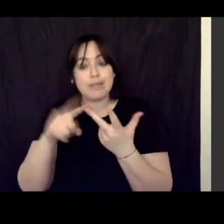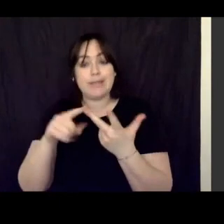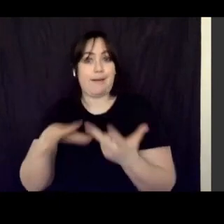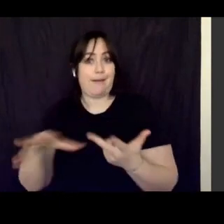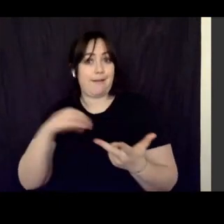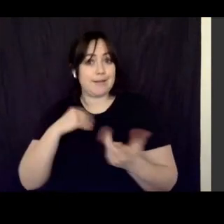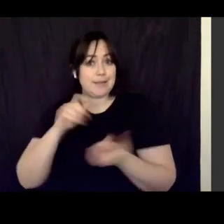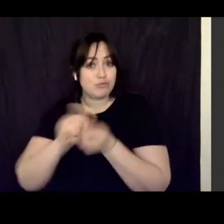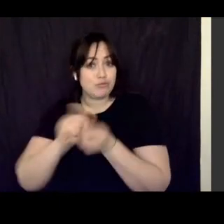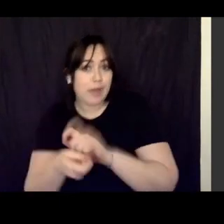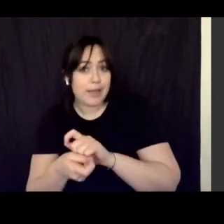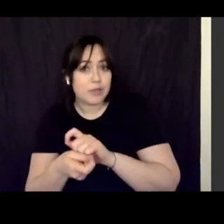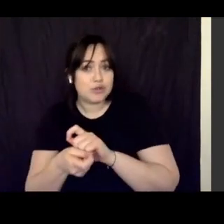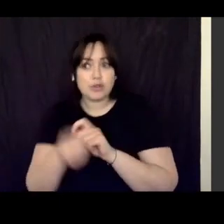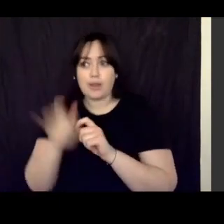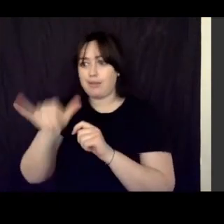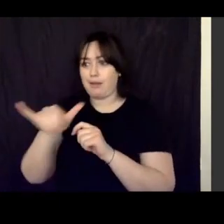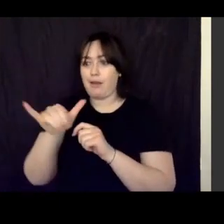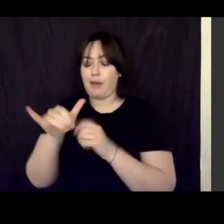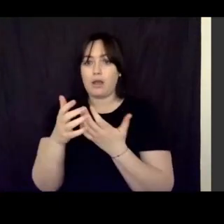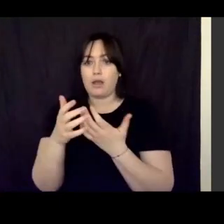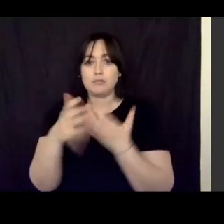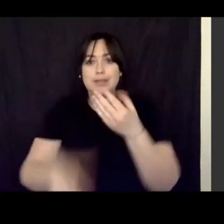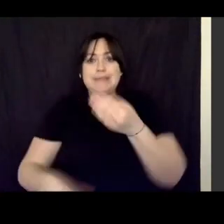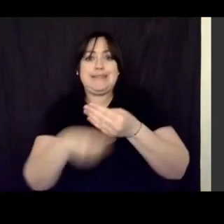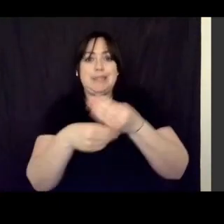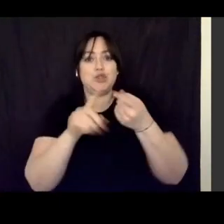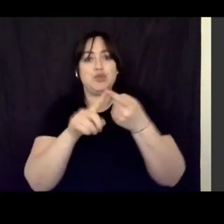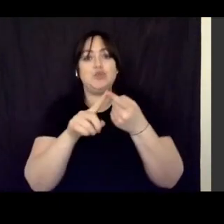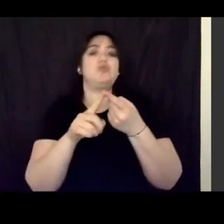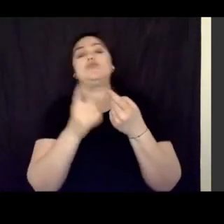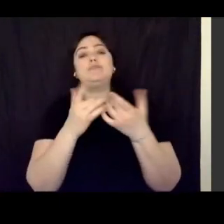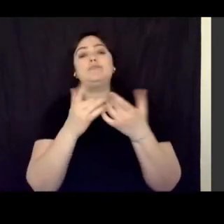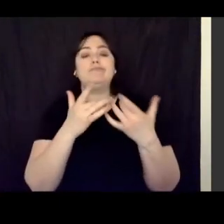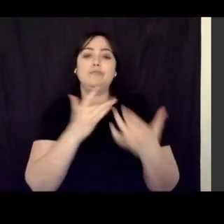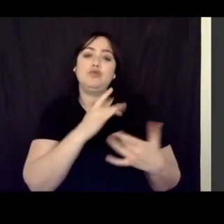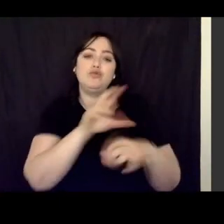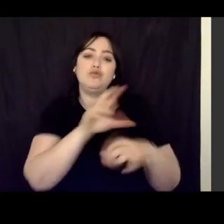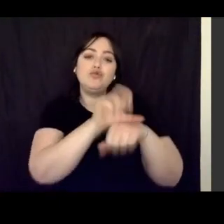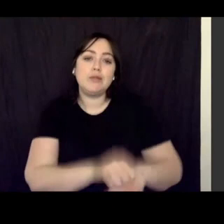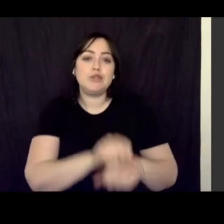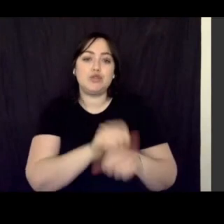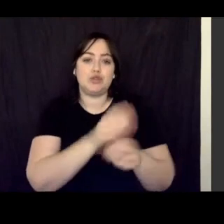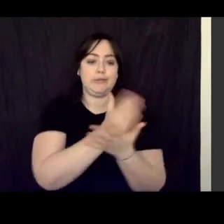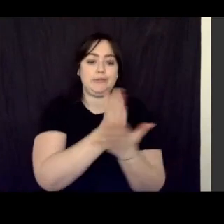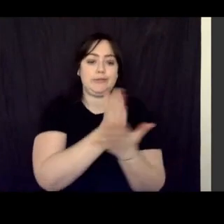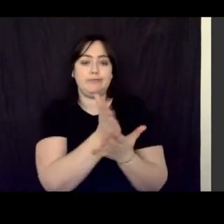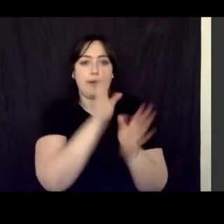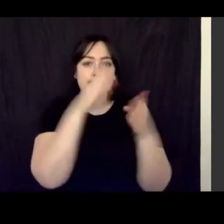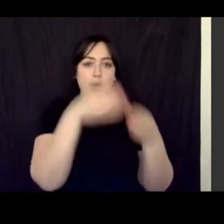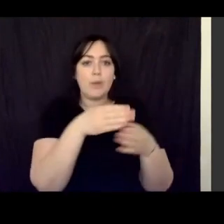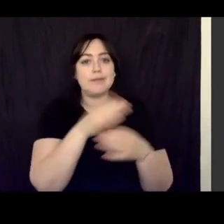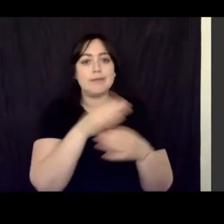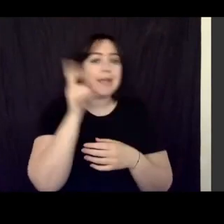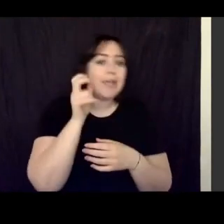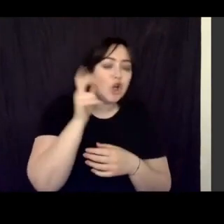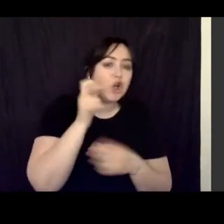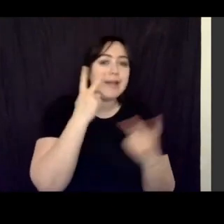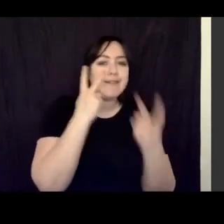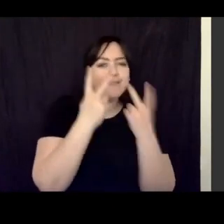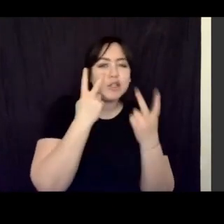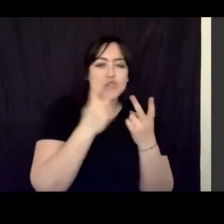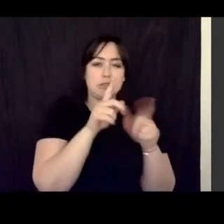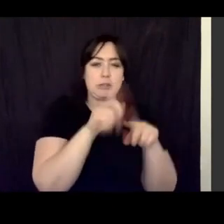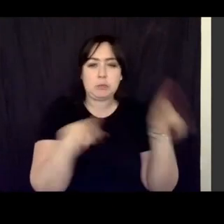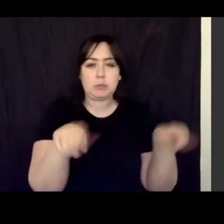to the more traditional domains such as hearing, vision, and mobility. And when we